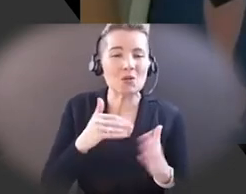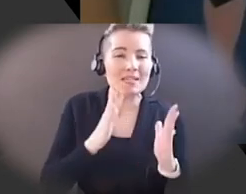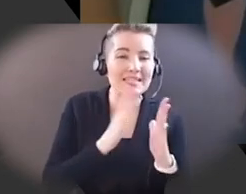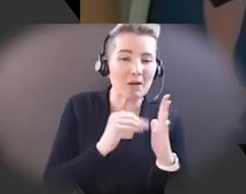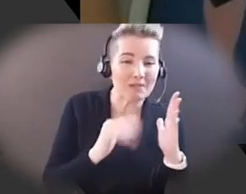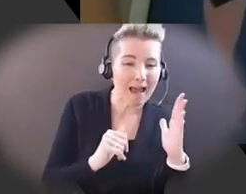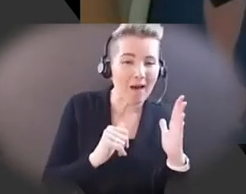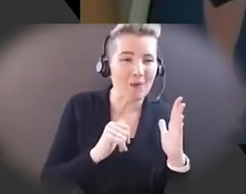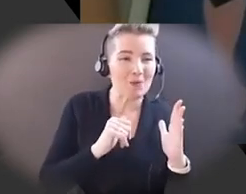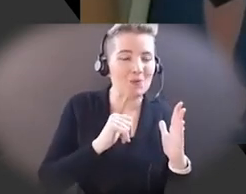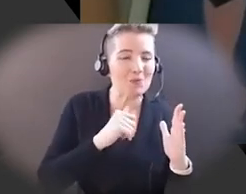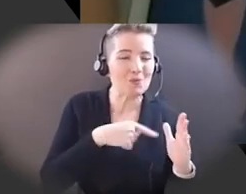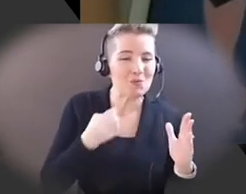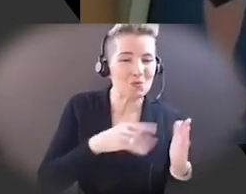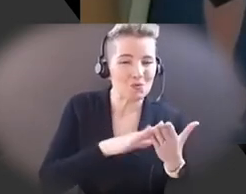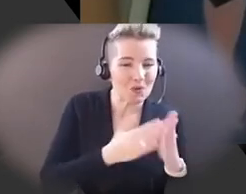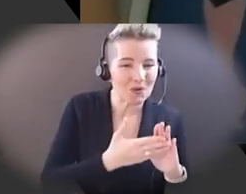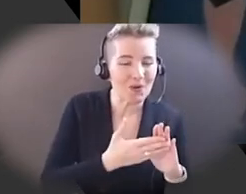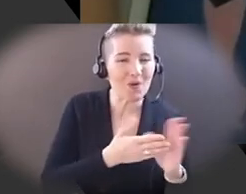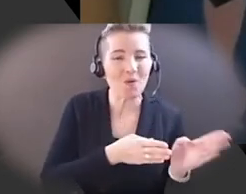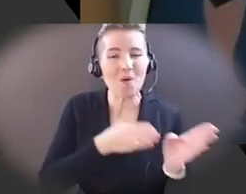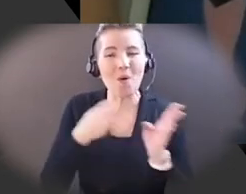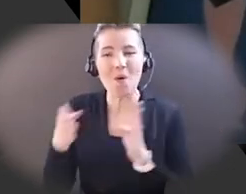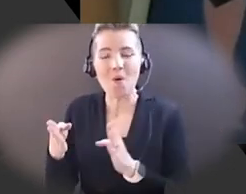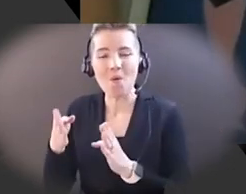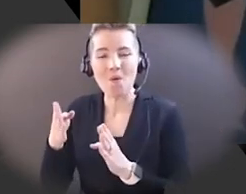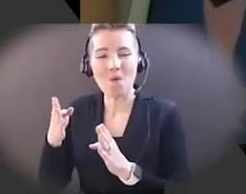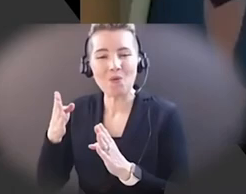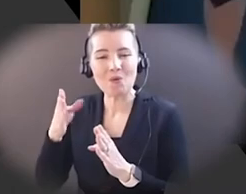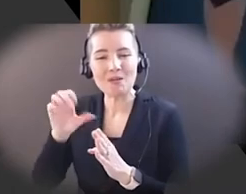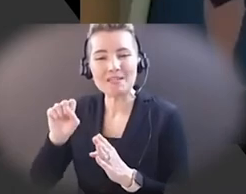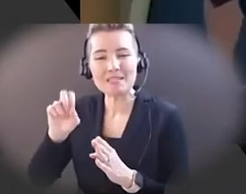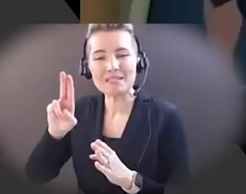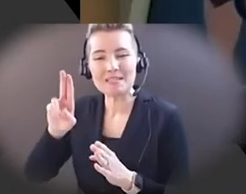the suburban Chinatown or Asian neighborhoods.